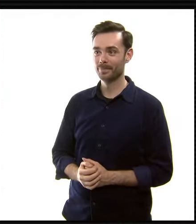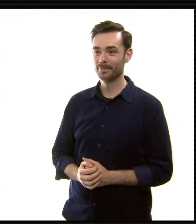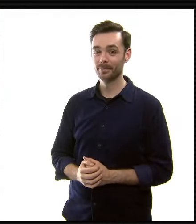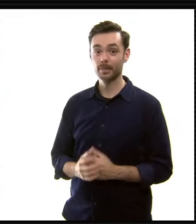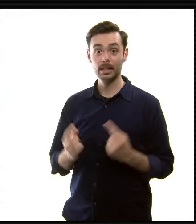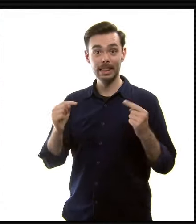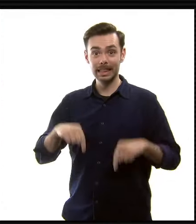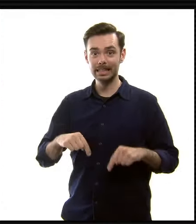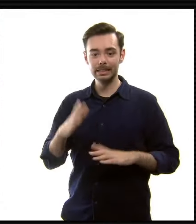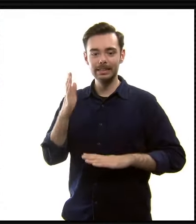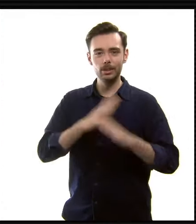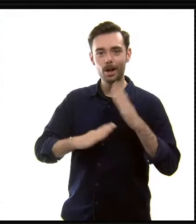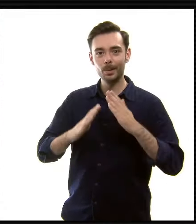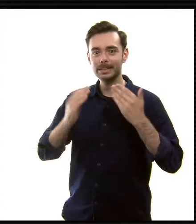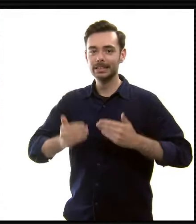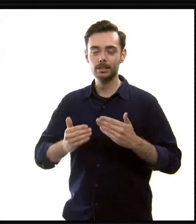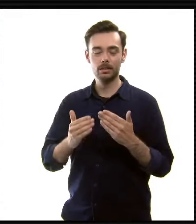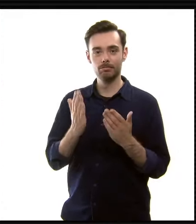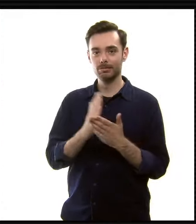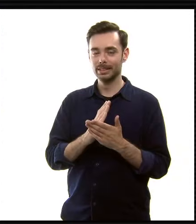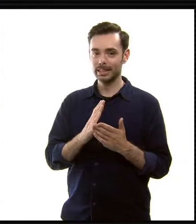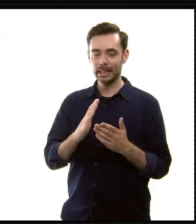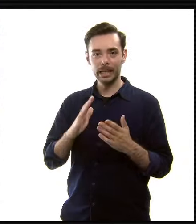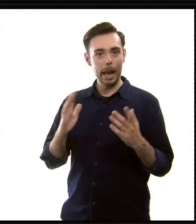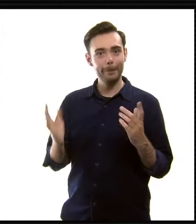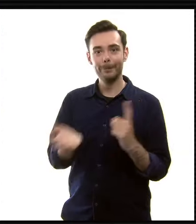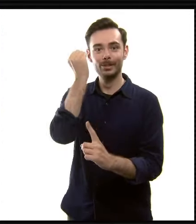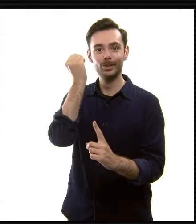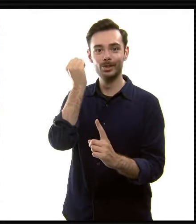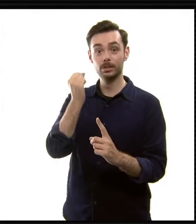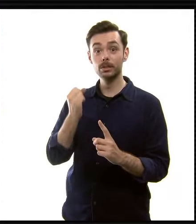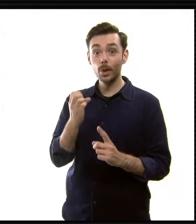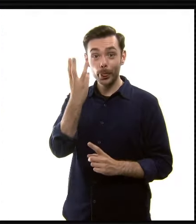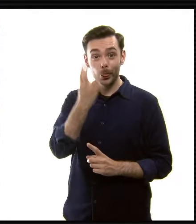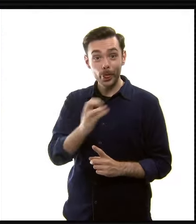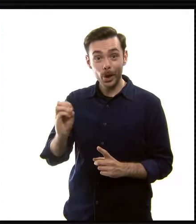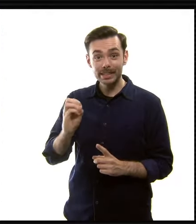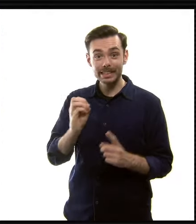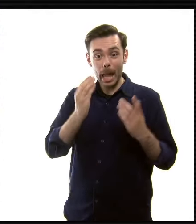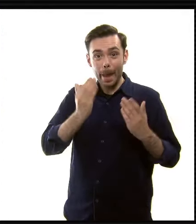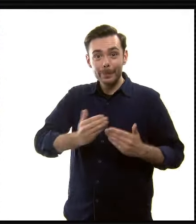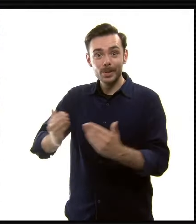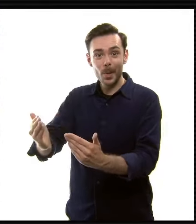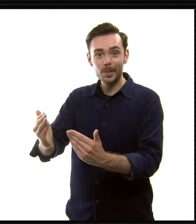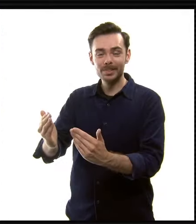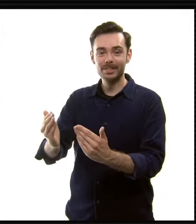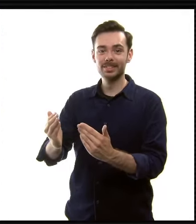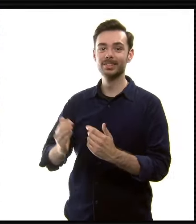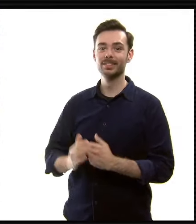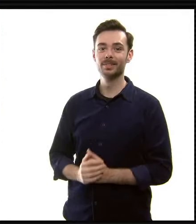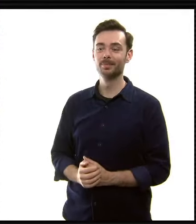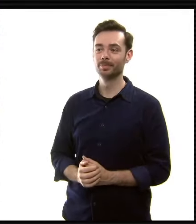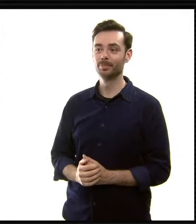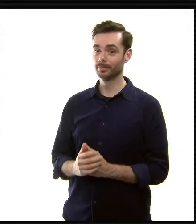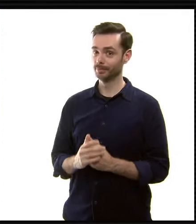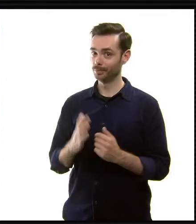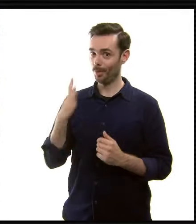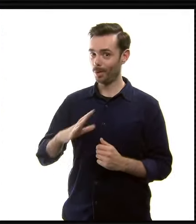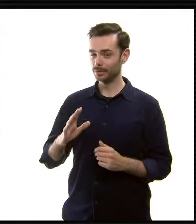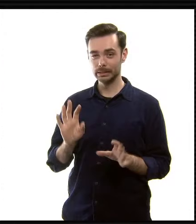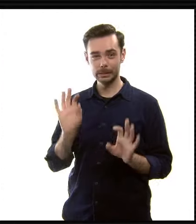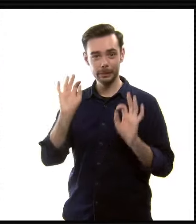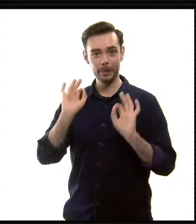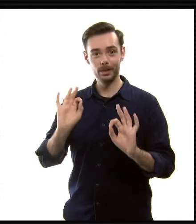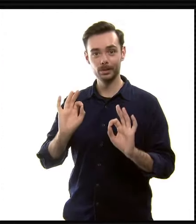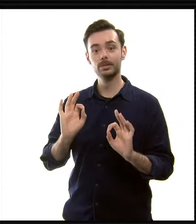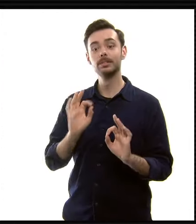ambitious we've ever done. We have a whopping 30 episodes. So with this season, we wanted to create something truly special. Some of the episodes from the